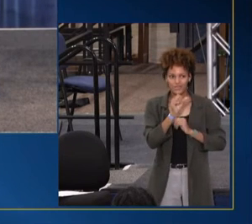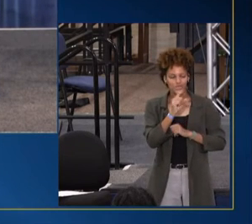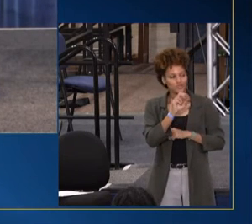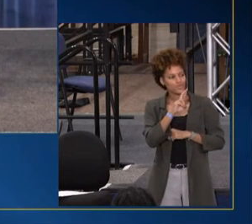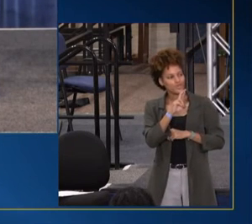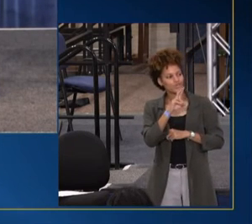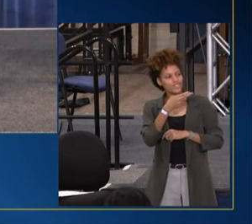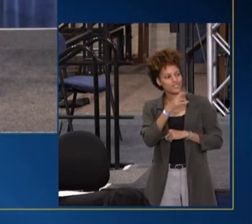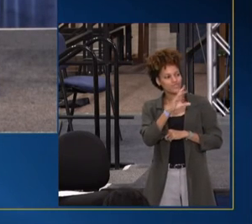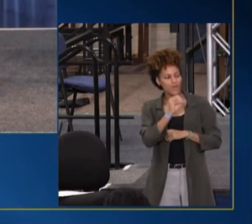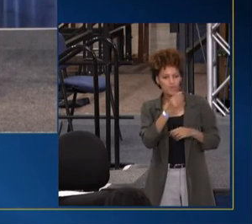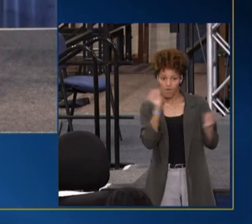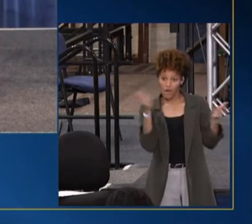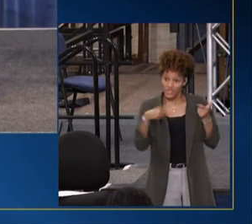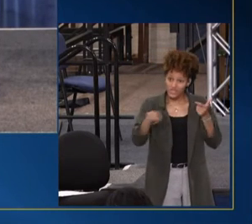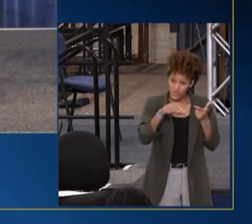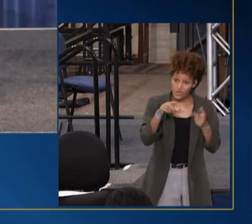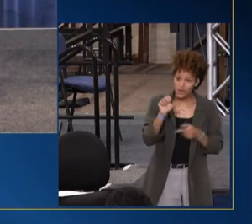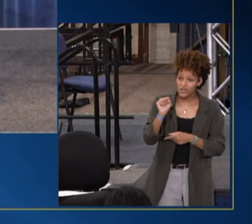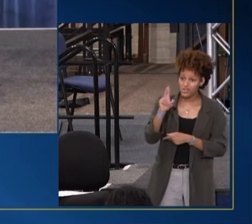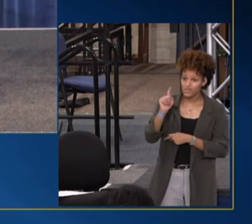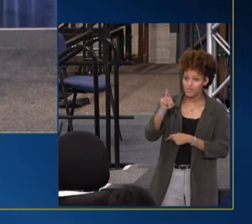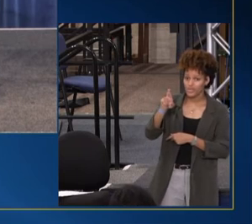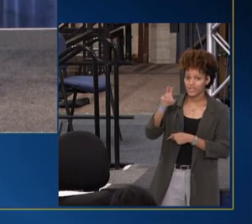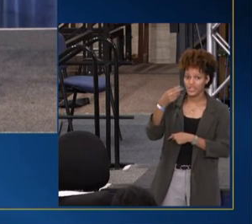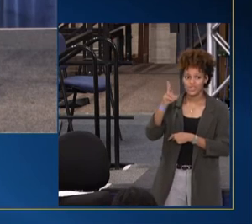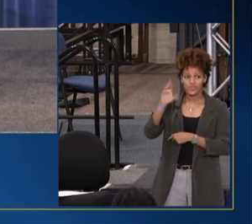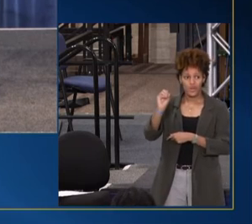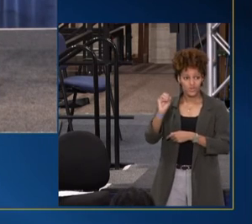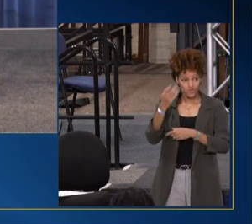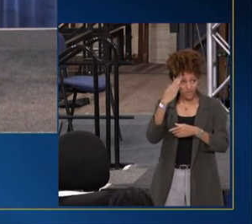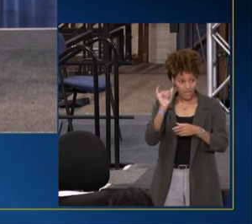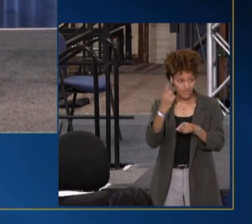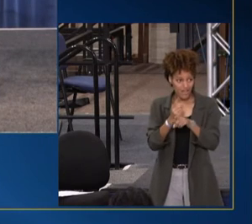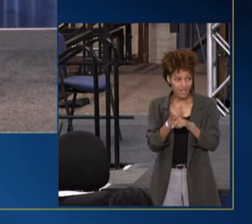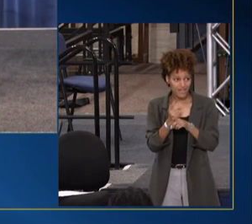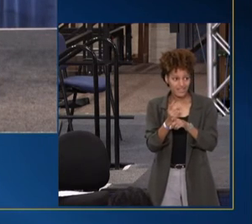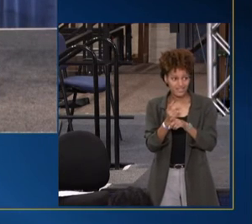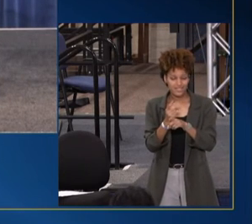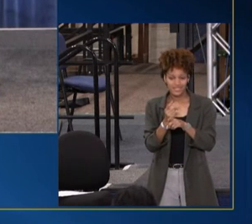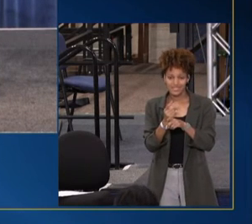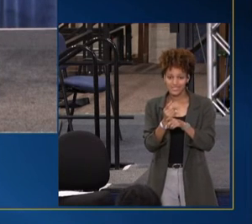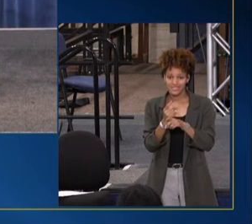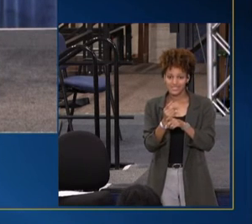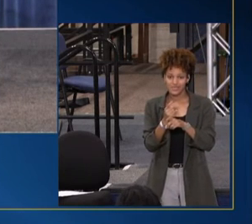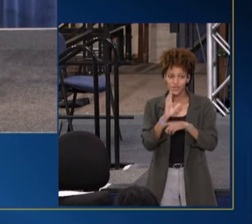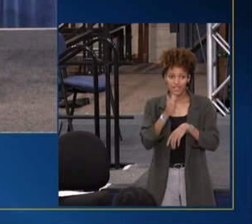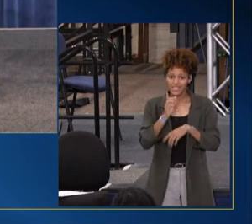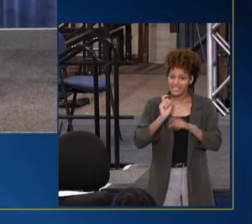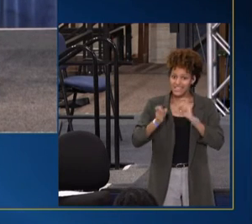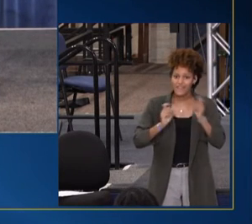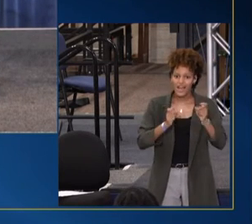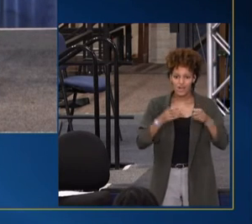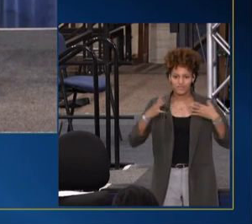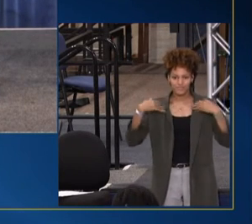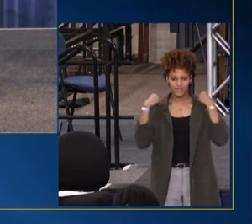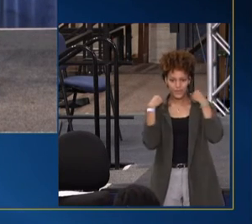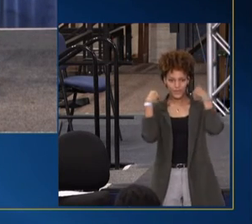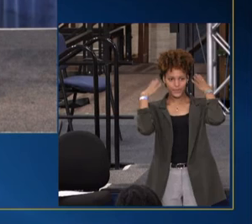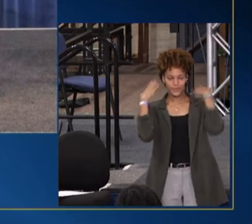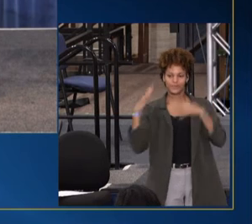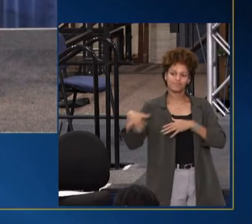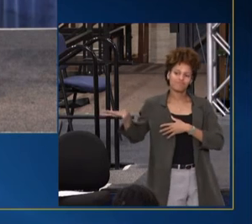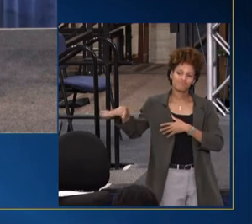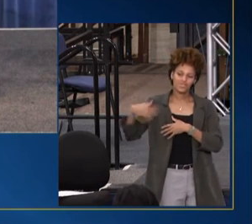are superheroes. You all are superheroes. Yes. You know what? In fact, we're going to give out capes as you leave here, because you all